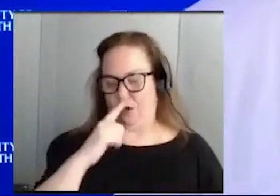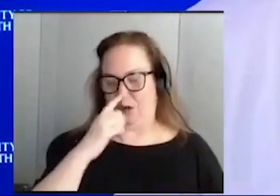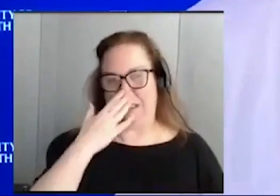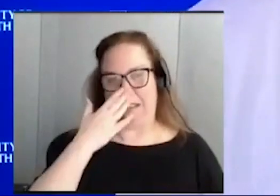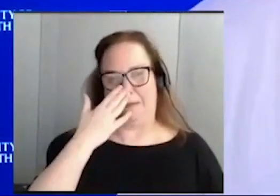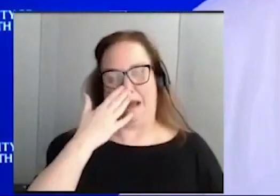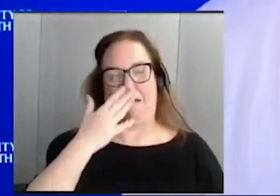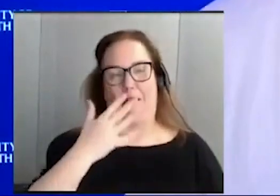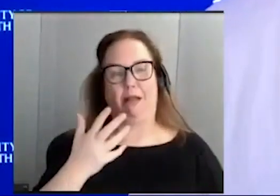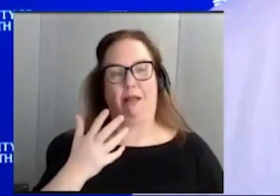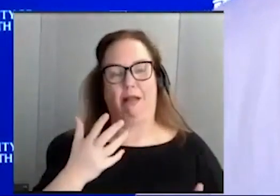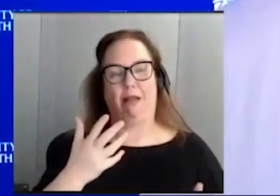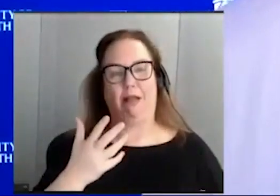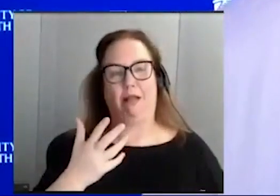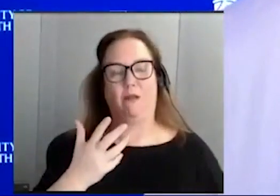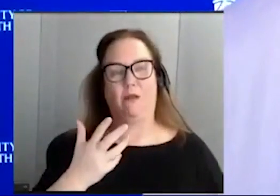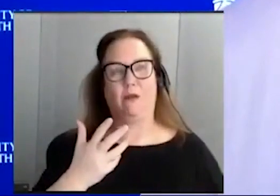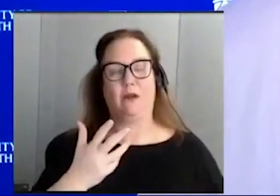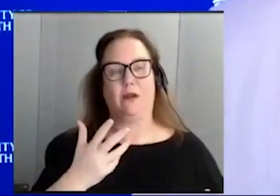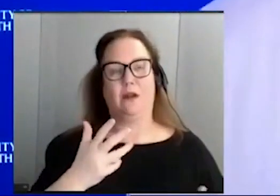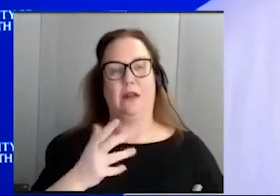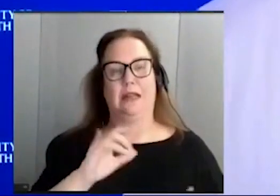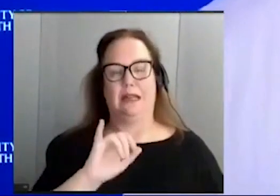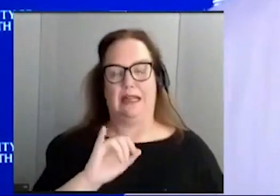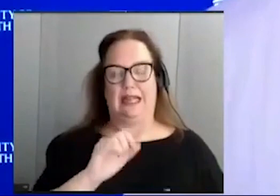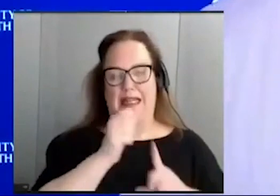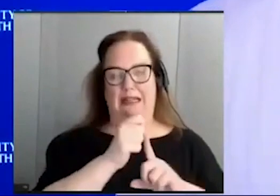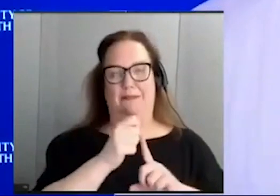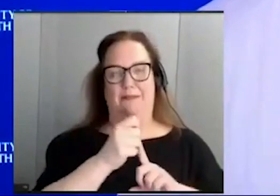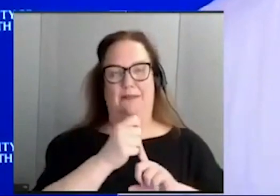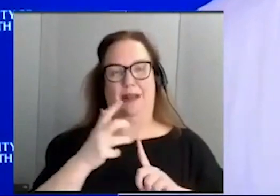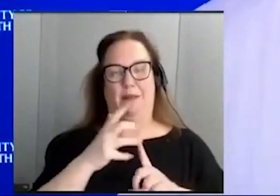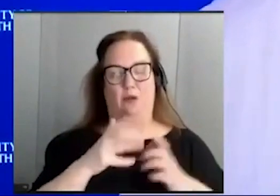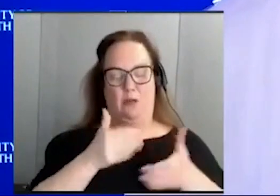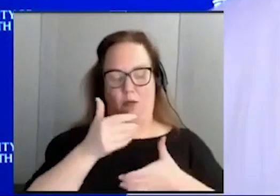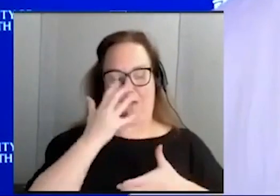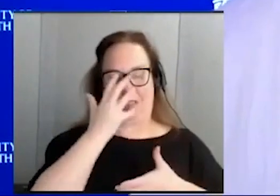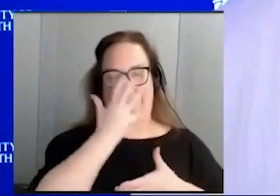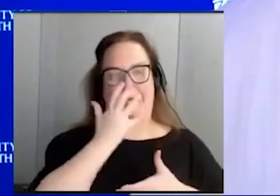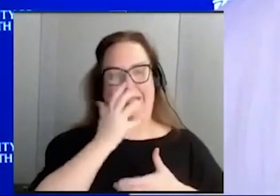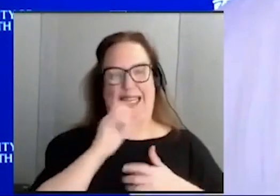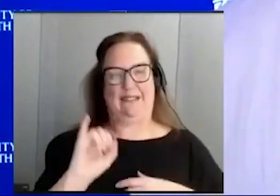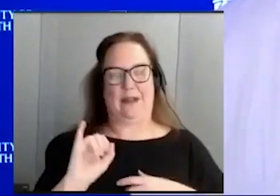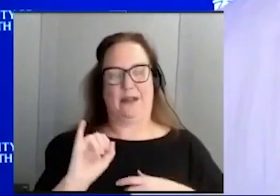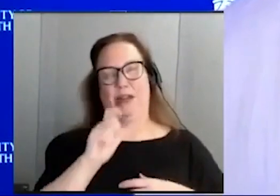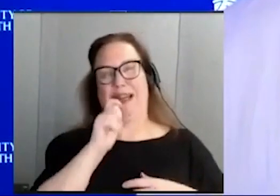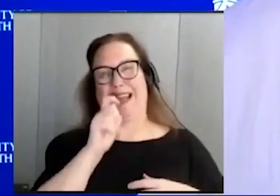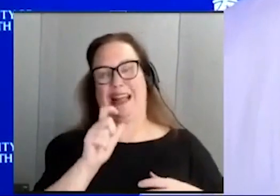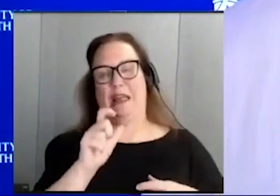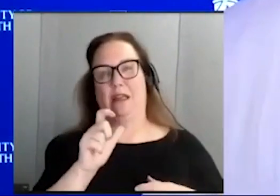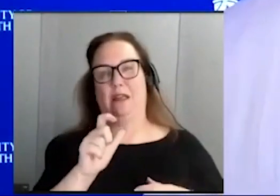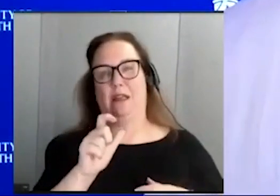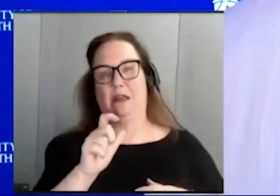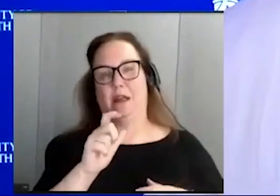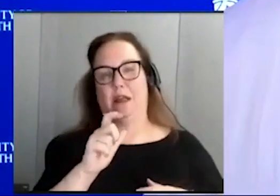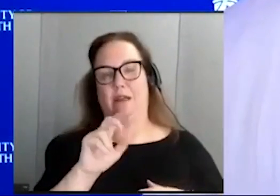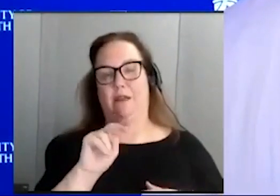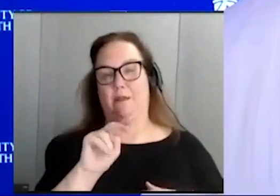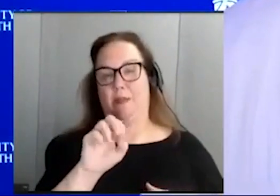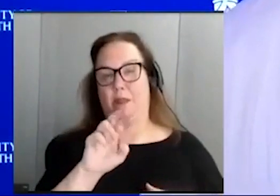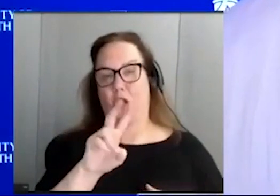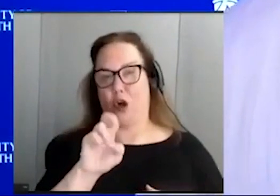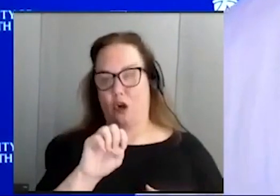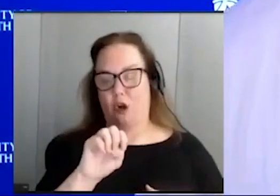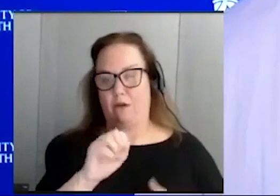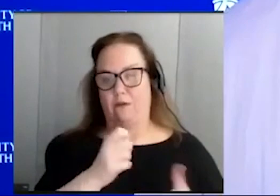you have is the inflammatory process or the infection, not necessarily of the nerves that help you to smell,